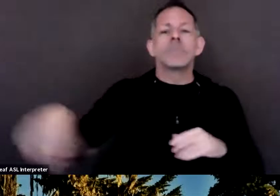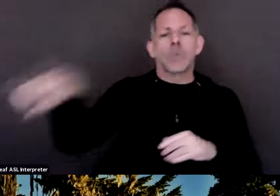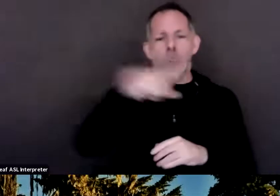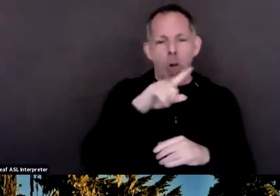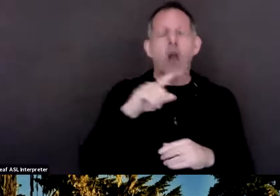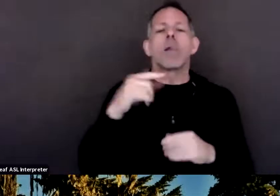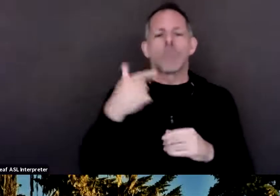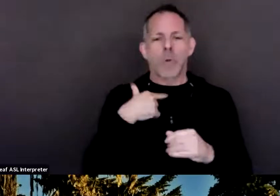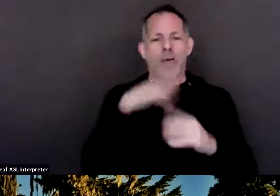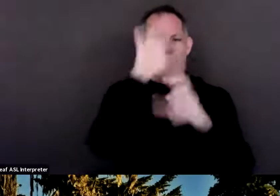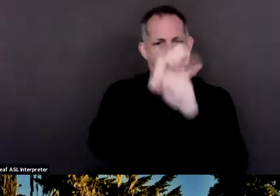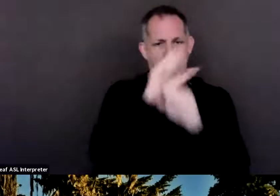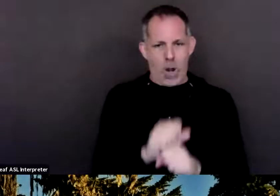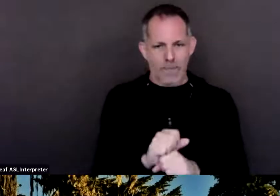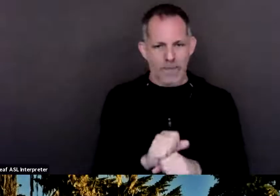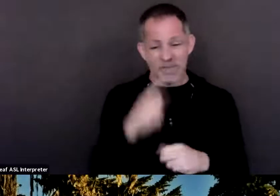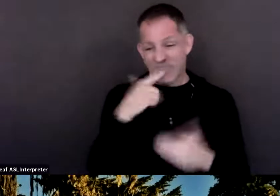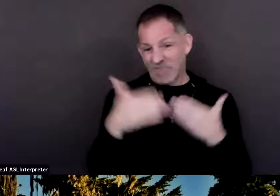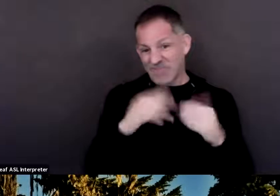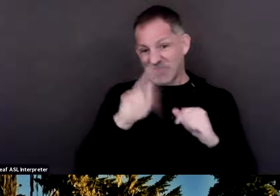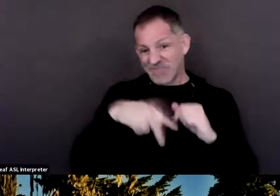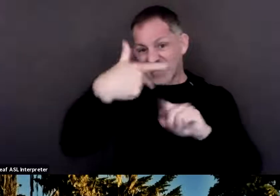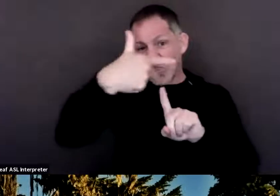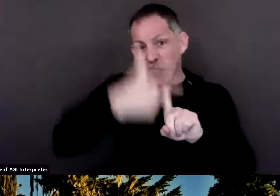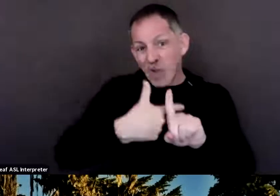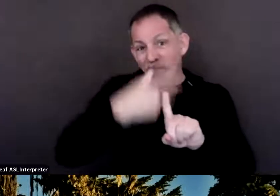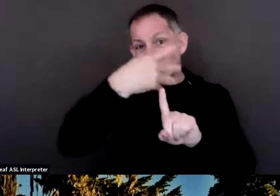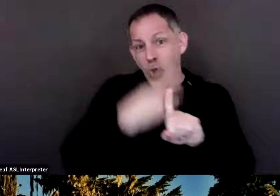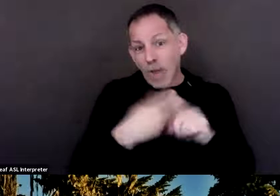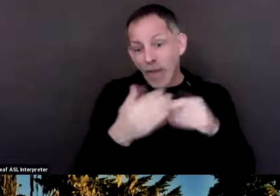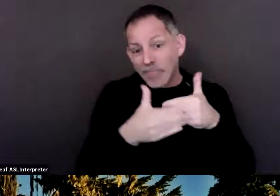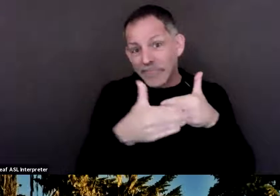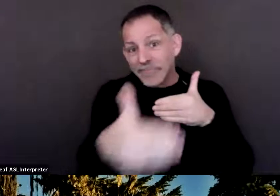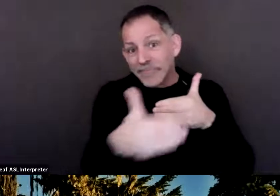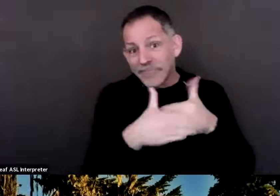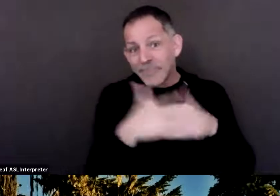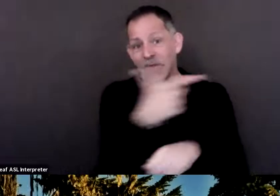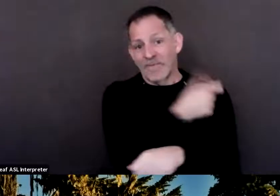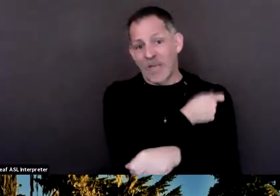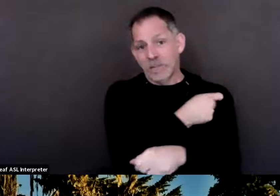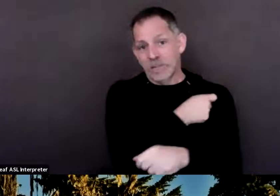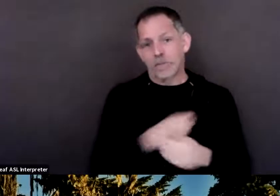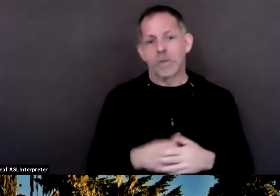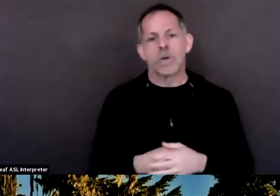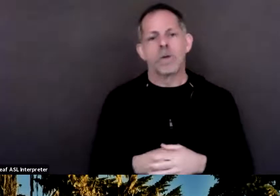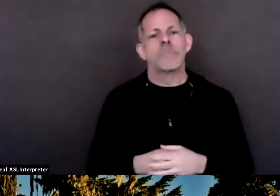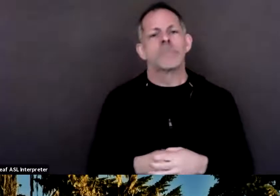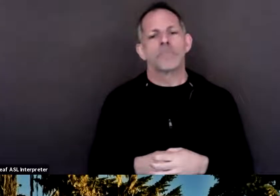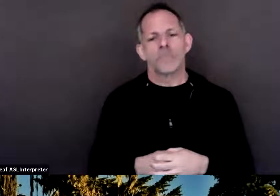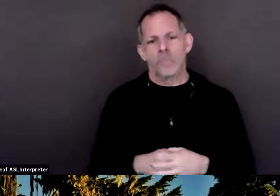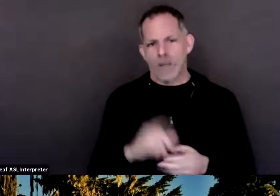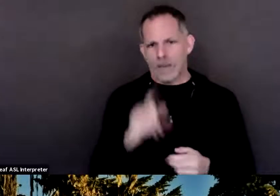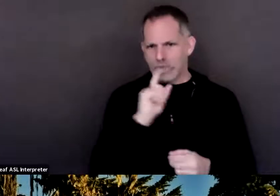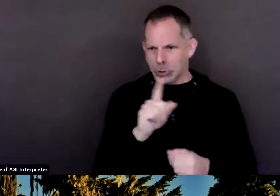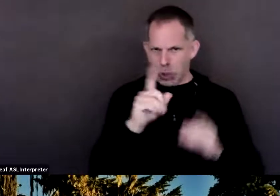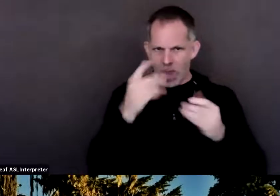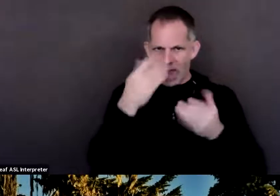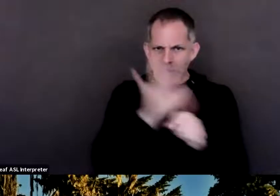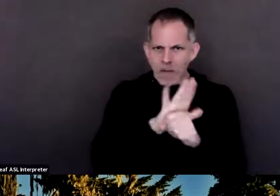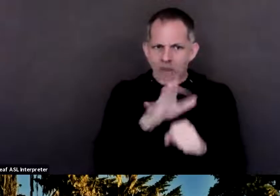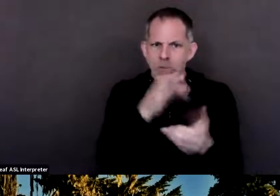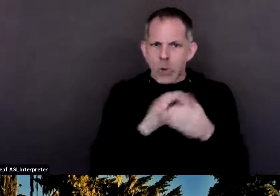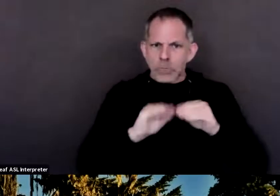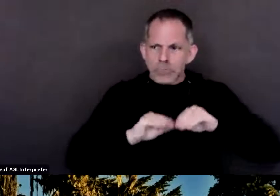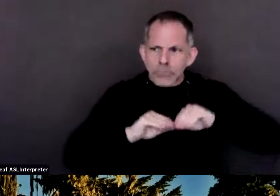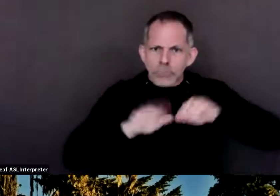August. Why we're setting them up, as I mentioned, it's to ensure we have distribution around the county. I think